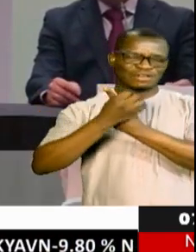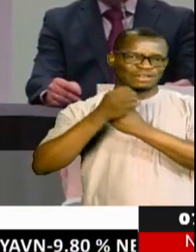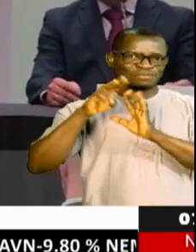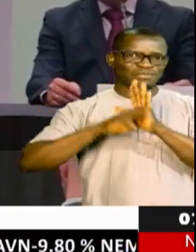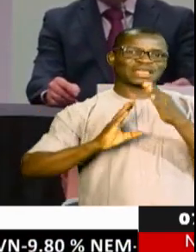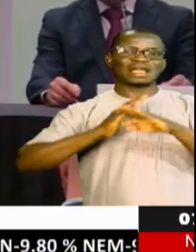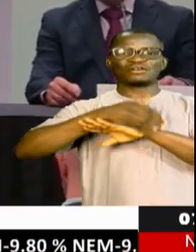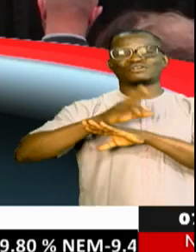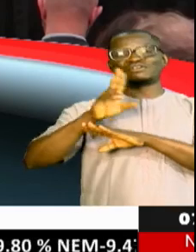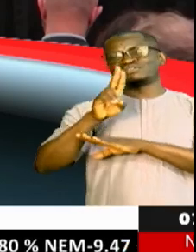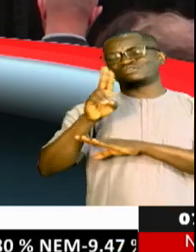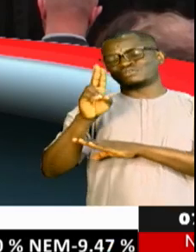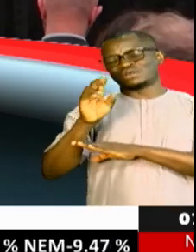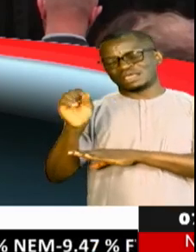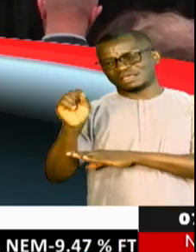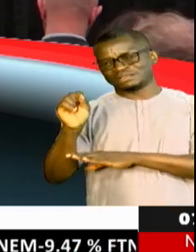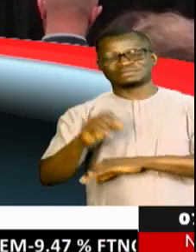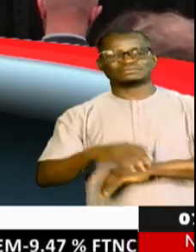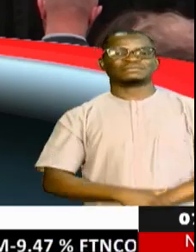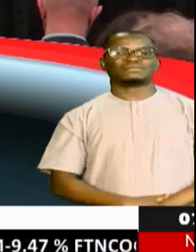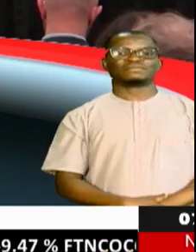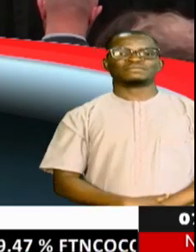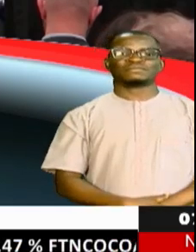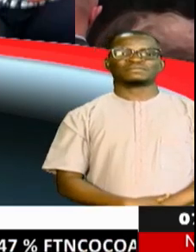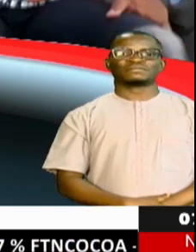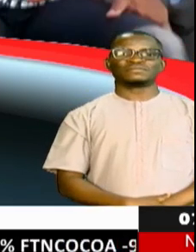United States.